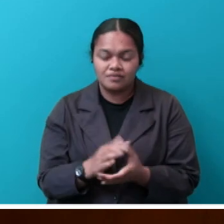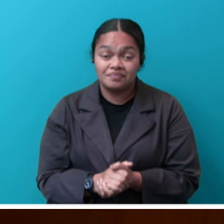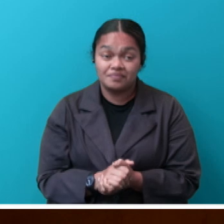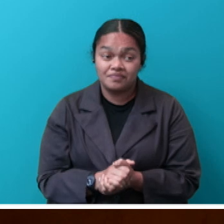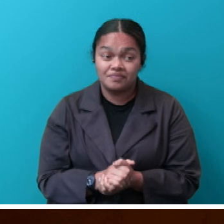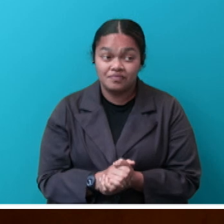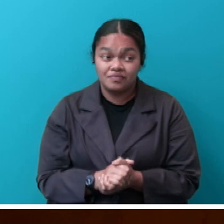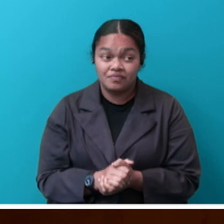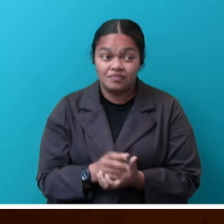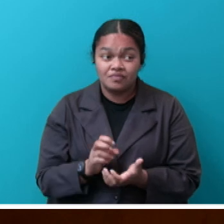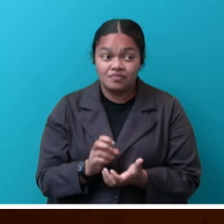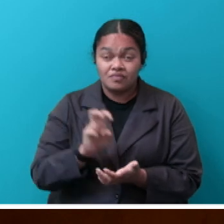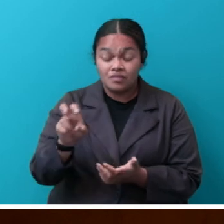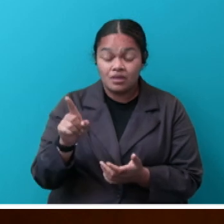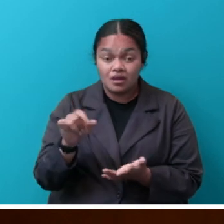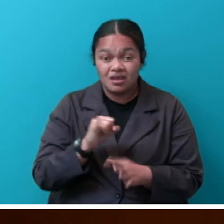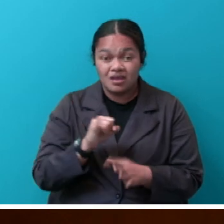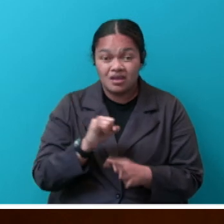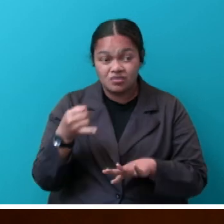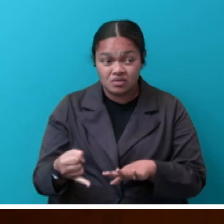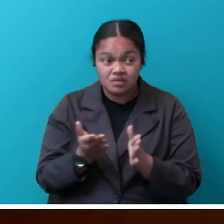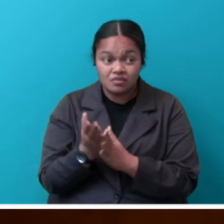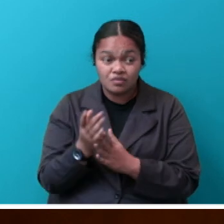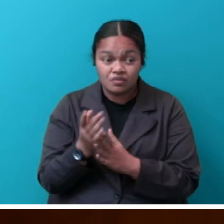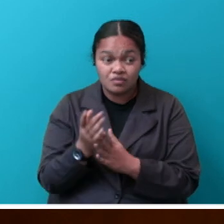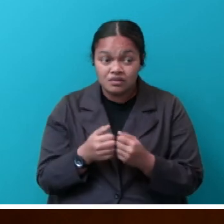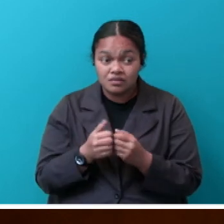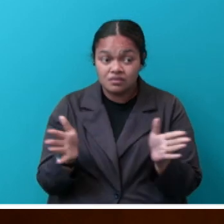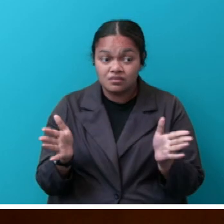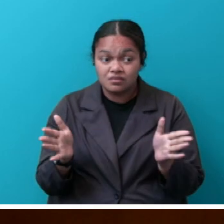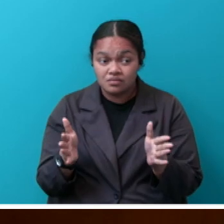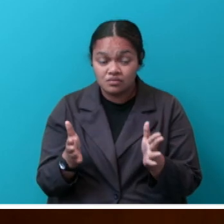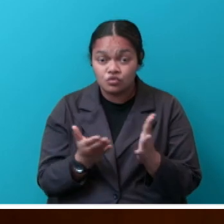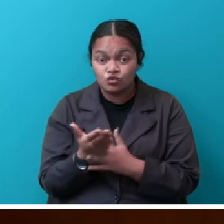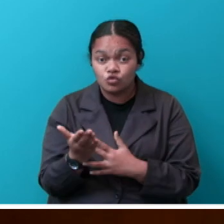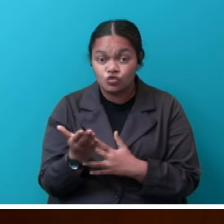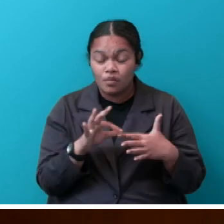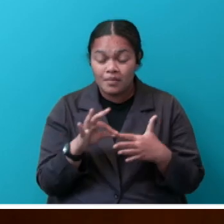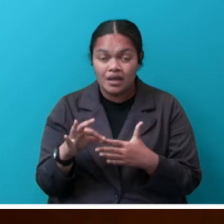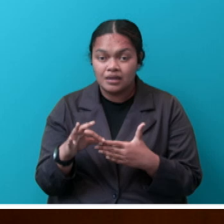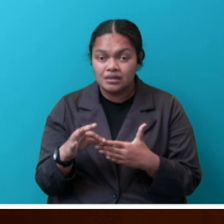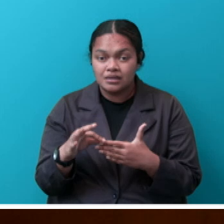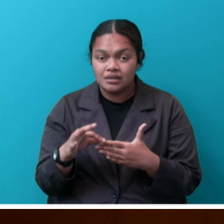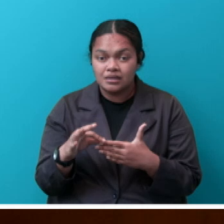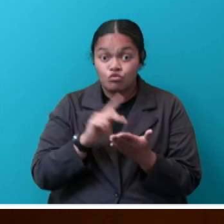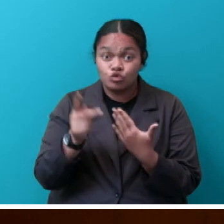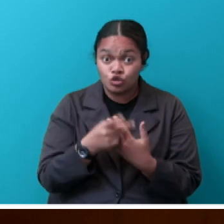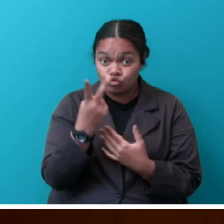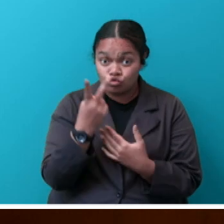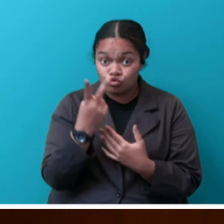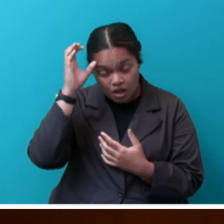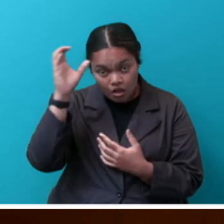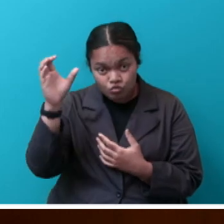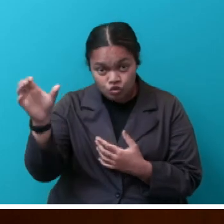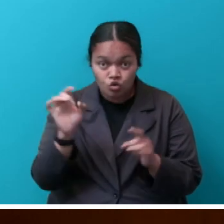The outsourcing of immigration administrative services will be implemented through pilot projects in 2 countries.